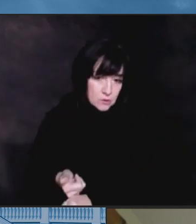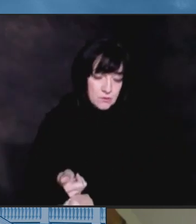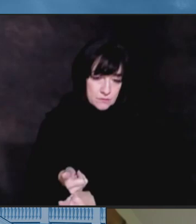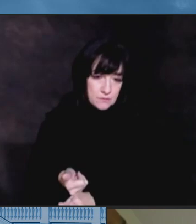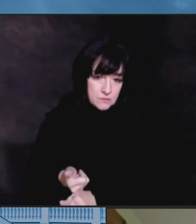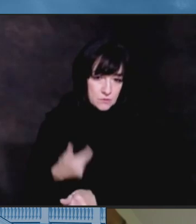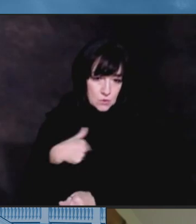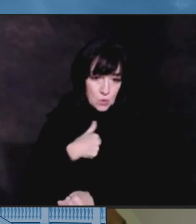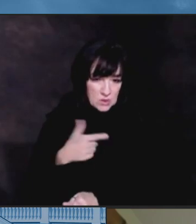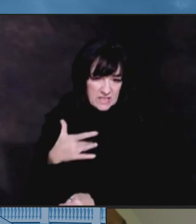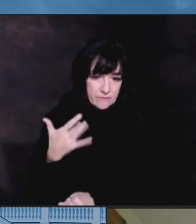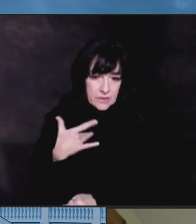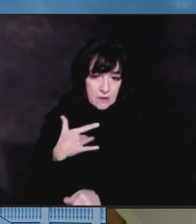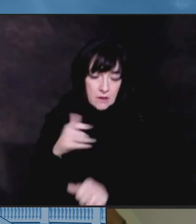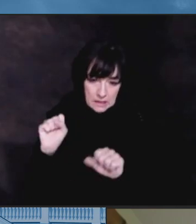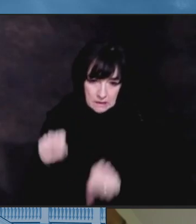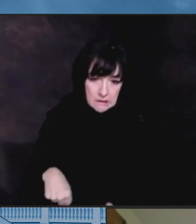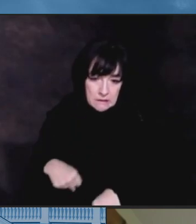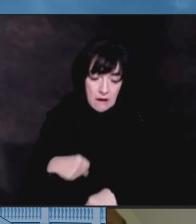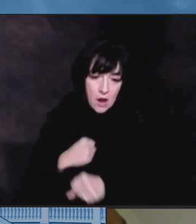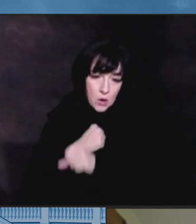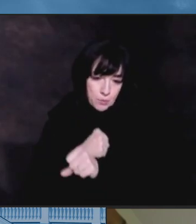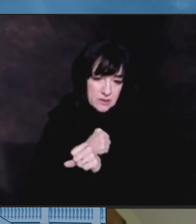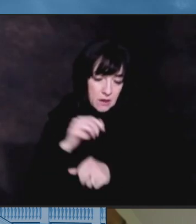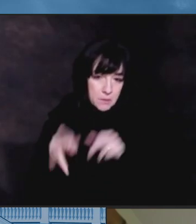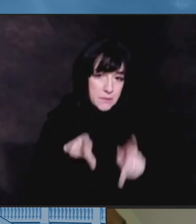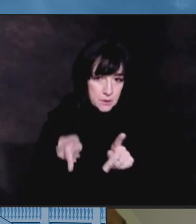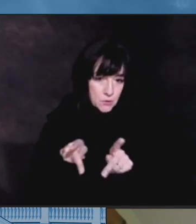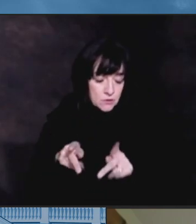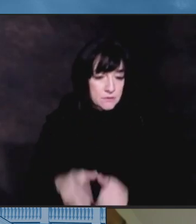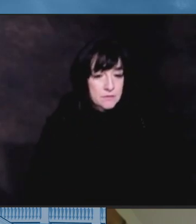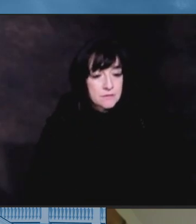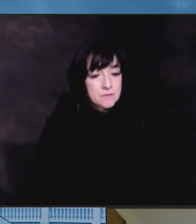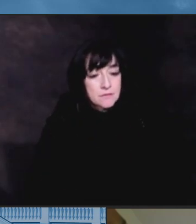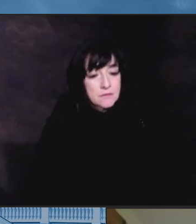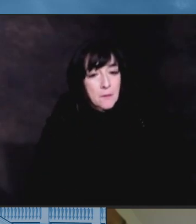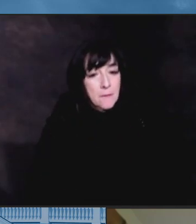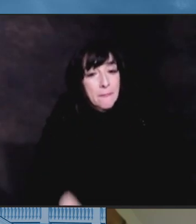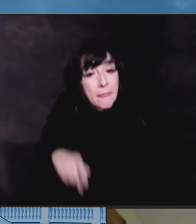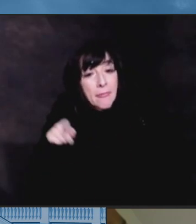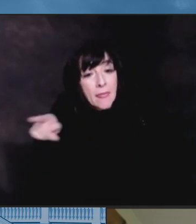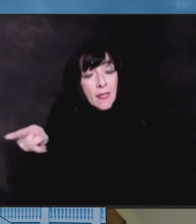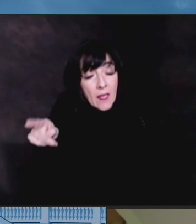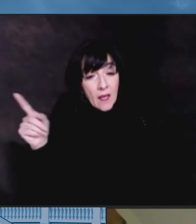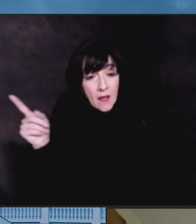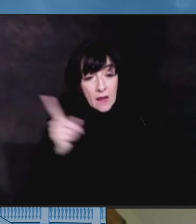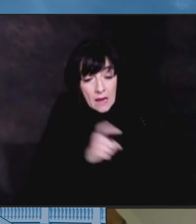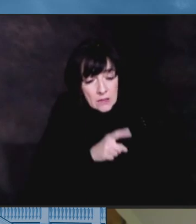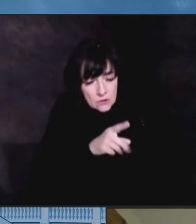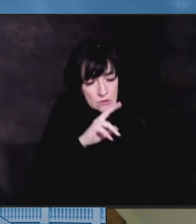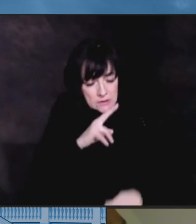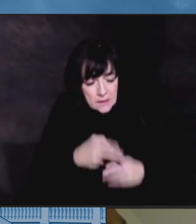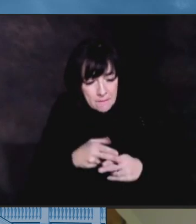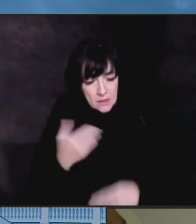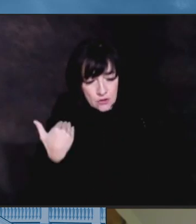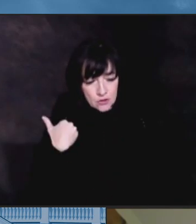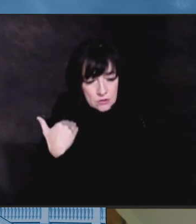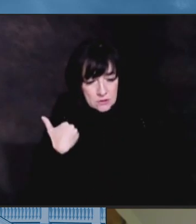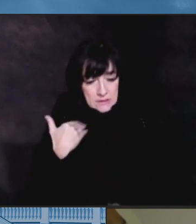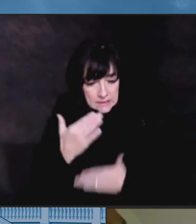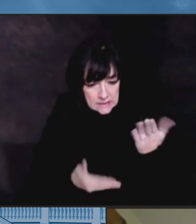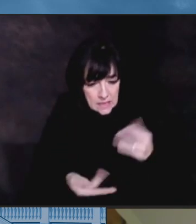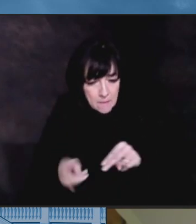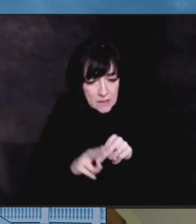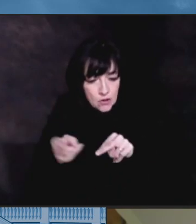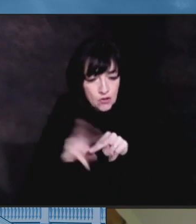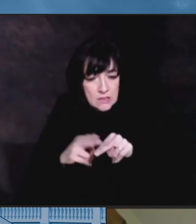And then one other question, in respect to those targeted responses, you mentioned earlier that there was increasing concern